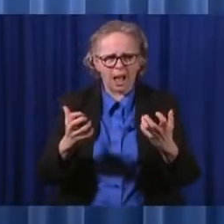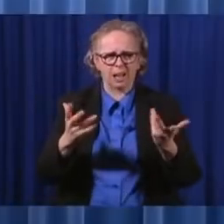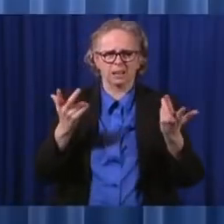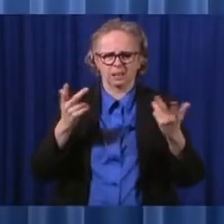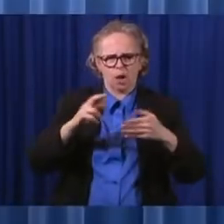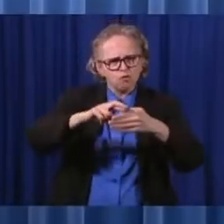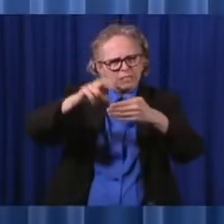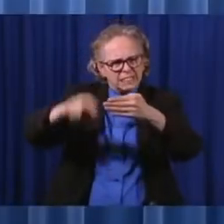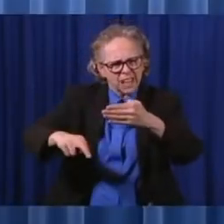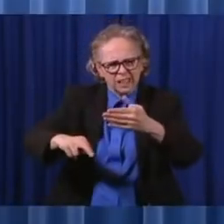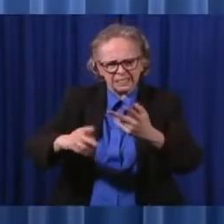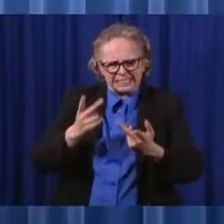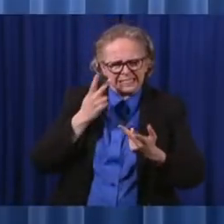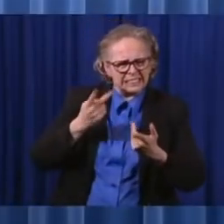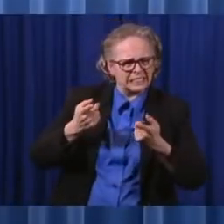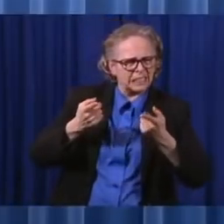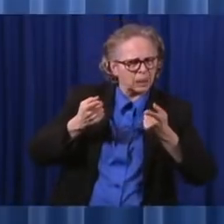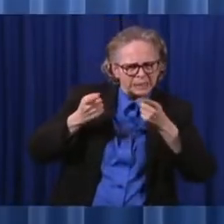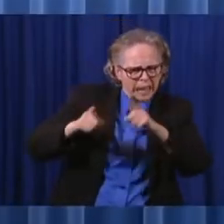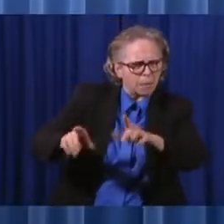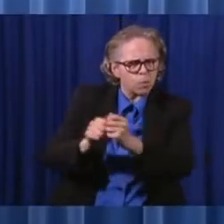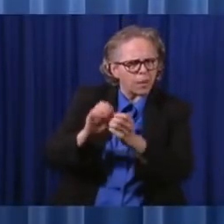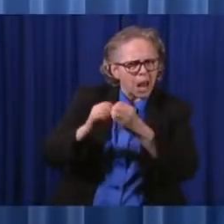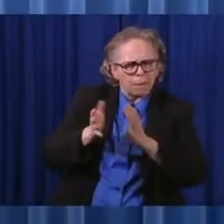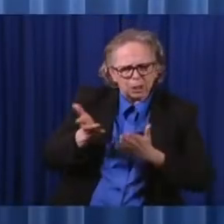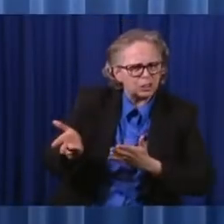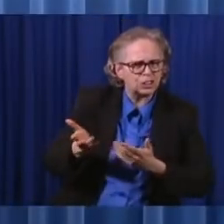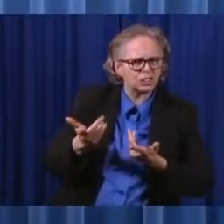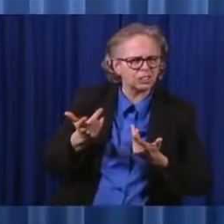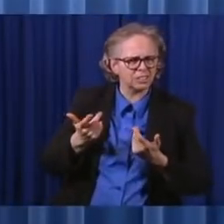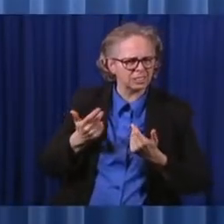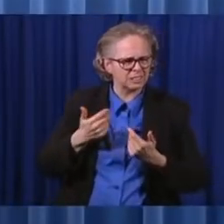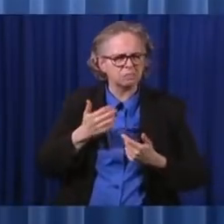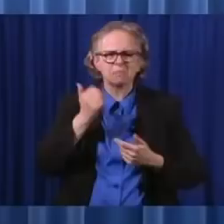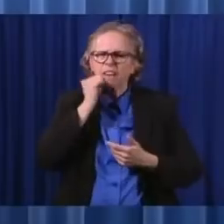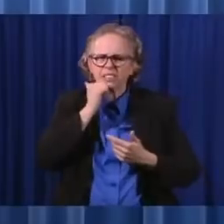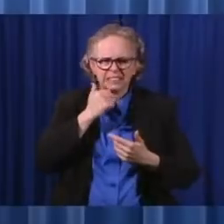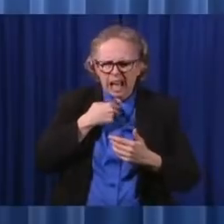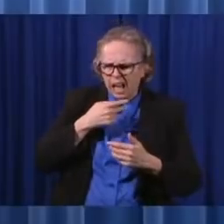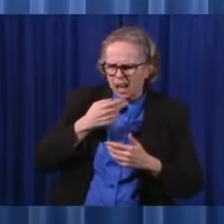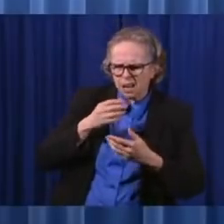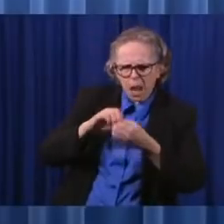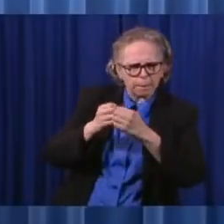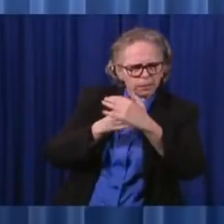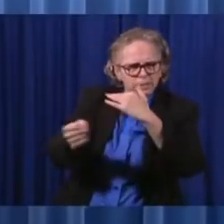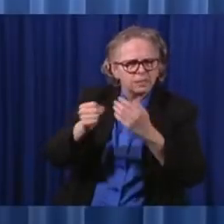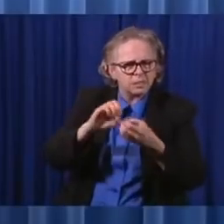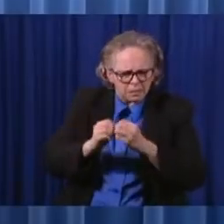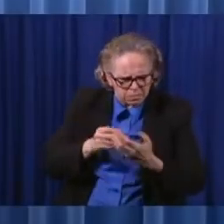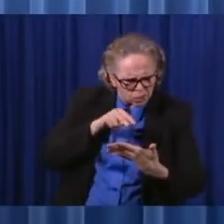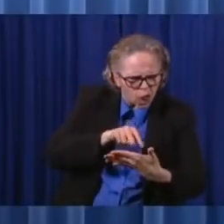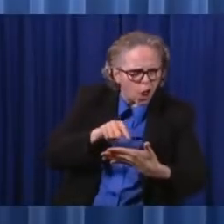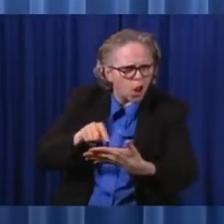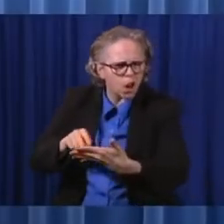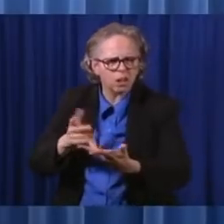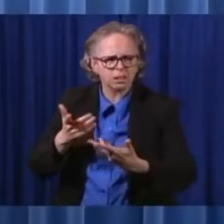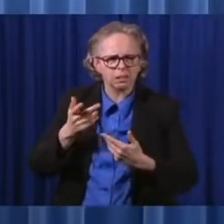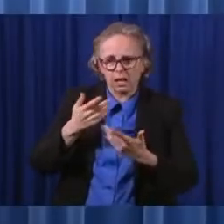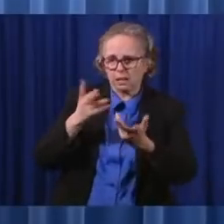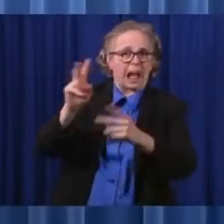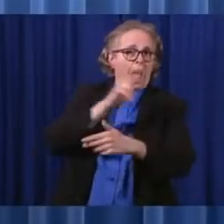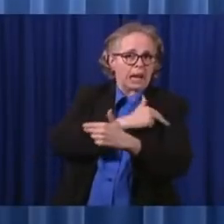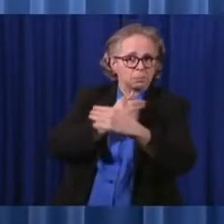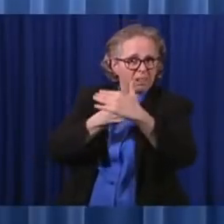were going. We look at data each day. We look at hospital admissions. We look at